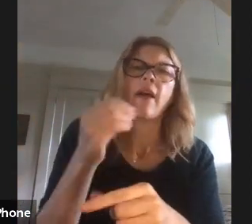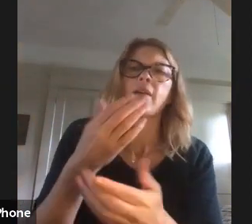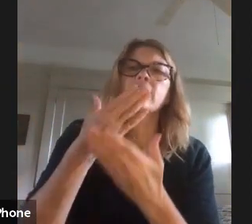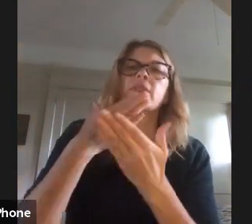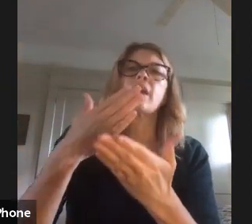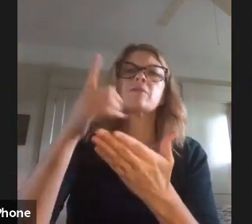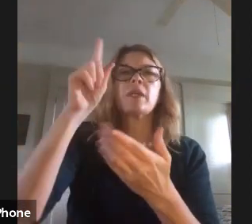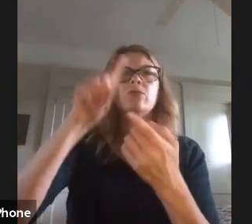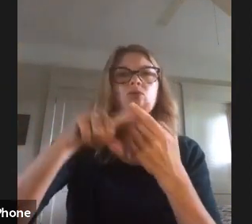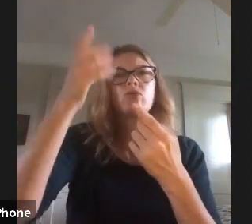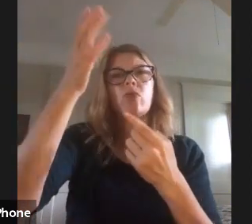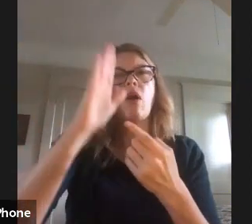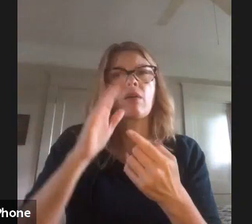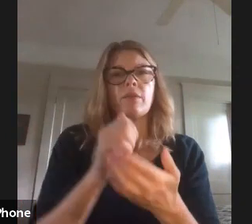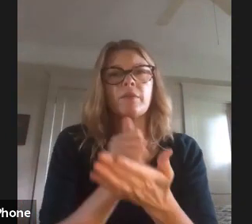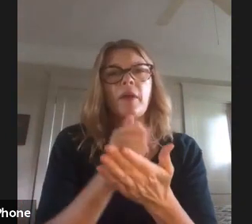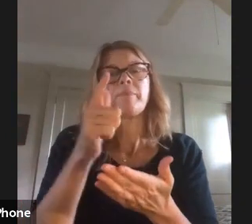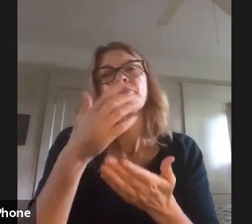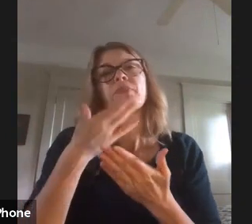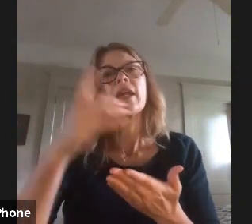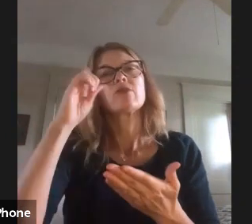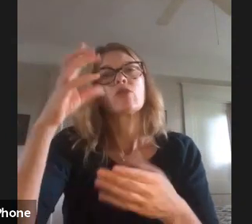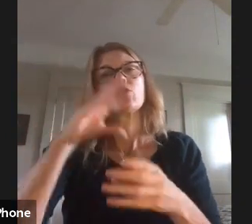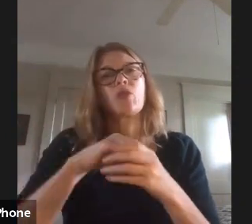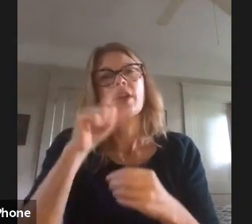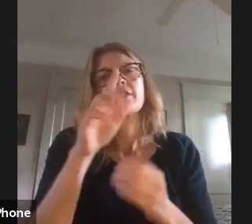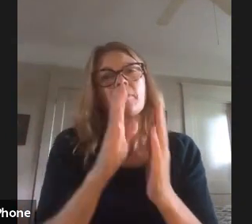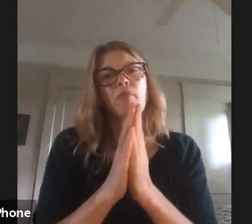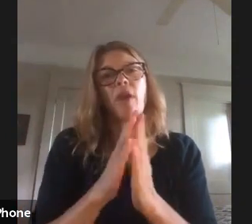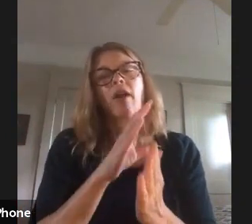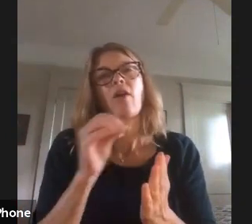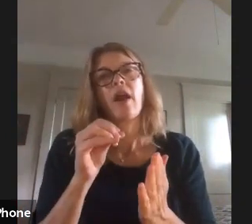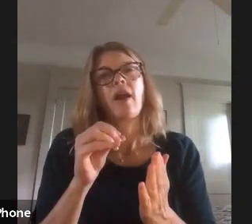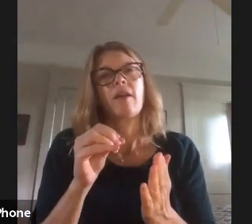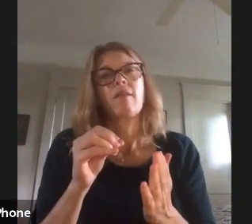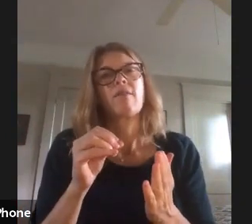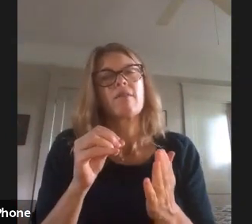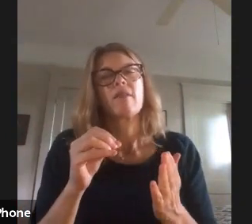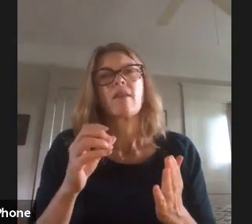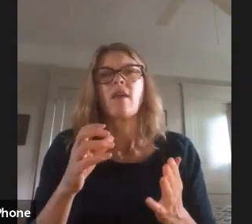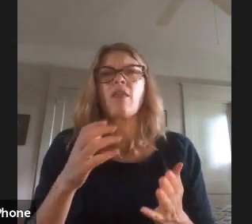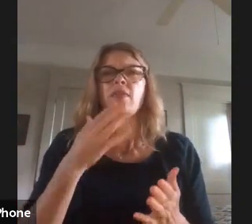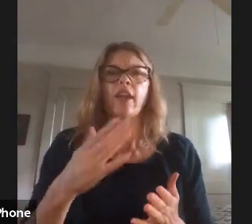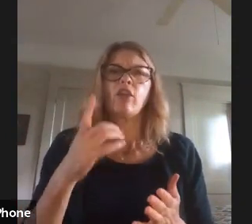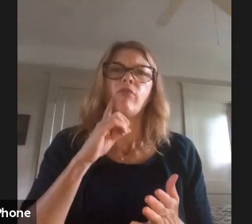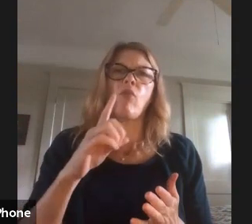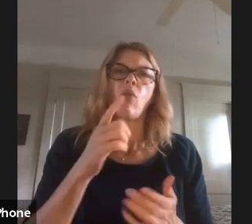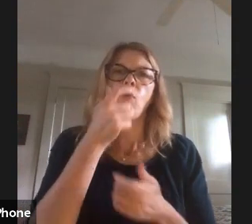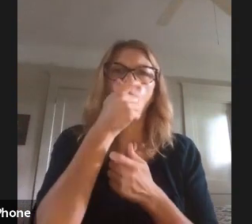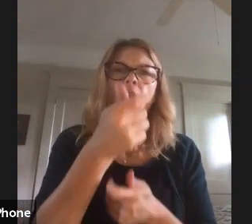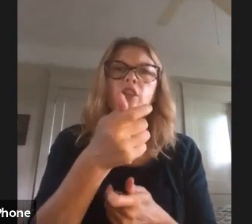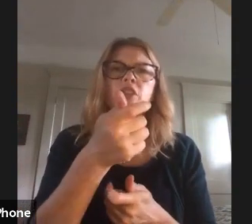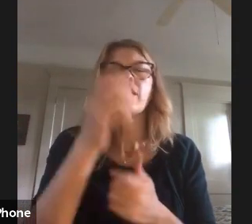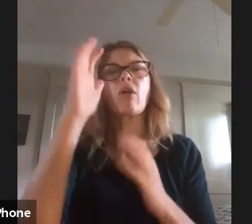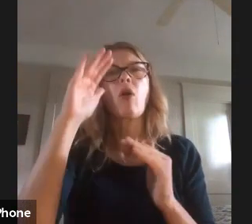Thanks, everybody. Thank you for joining us for prayer. Thanks for letting us join you in prayer. I hope we'll all be able to see one